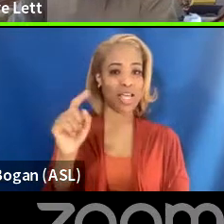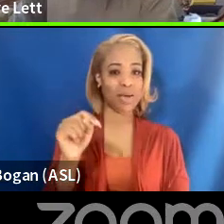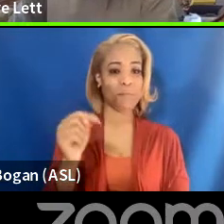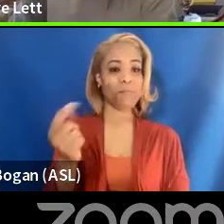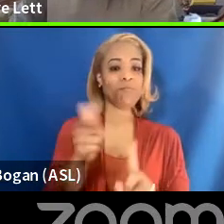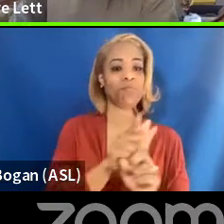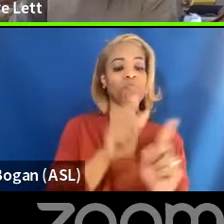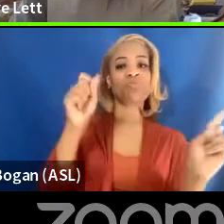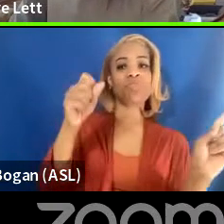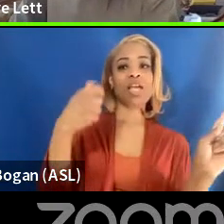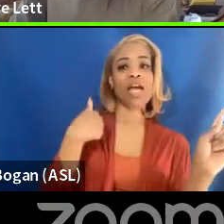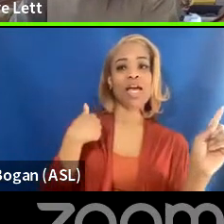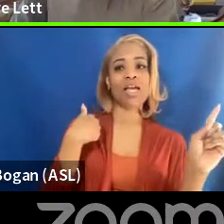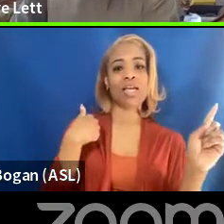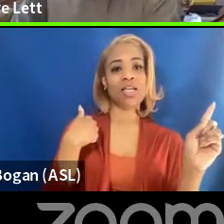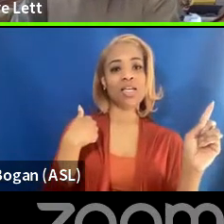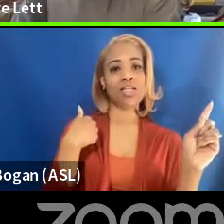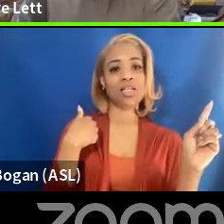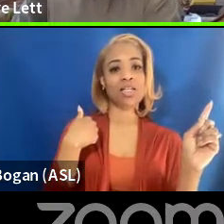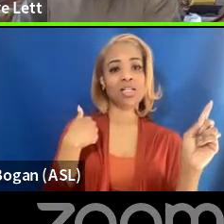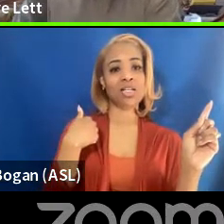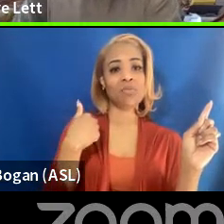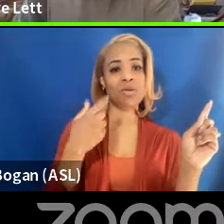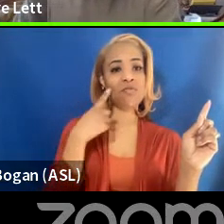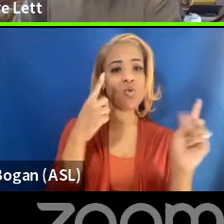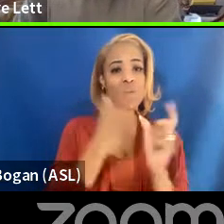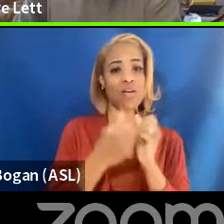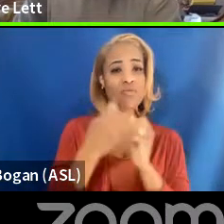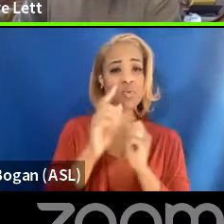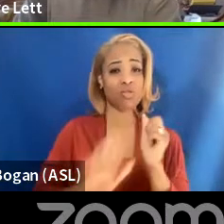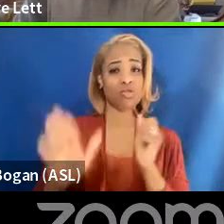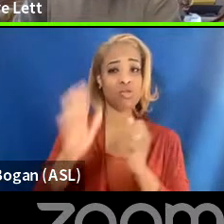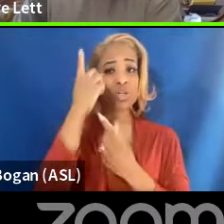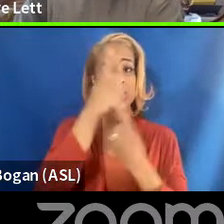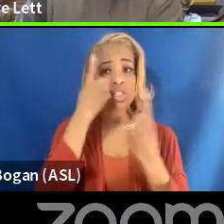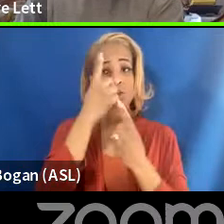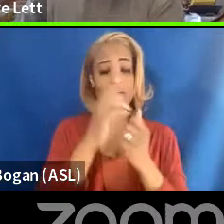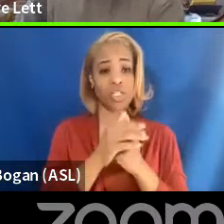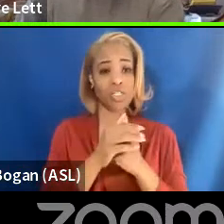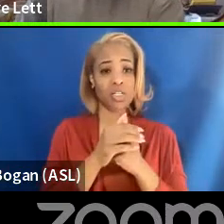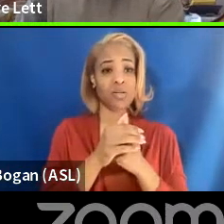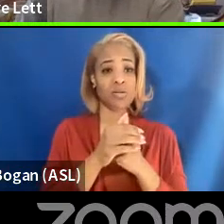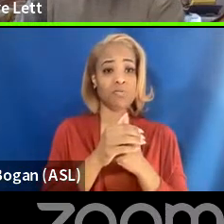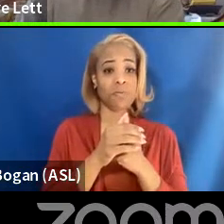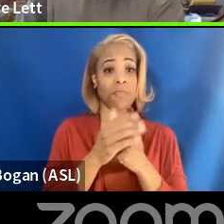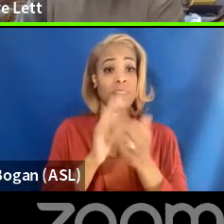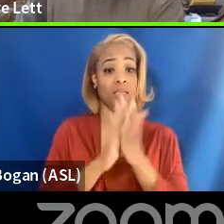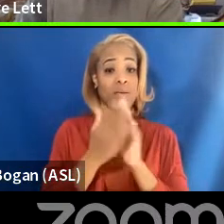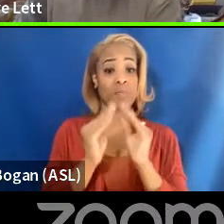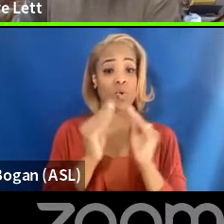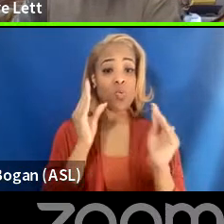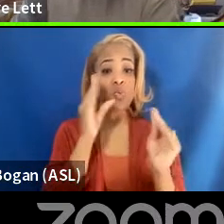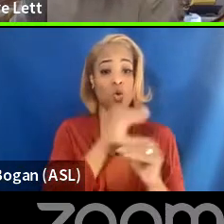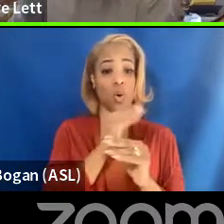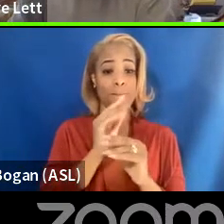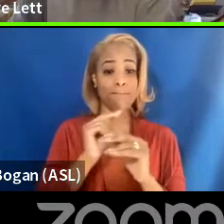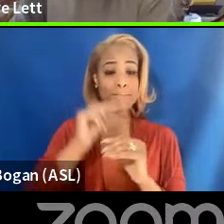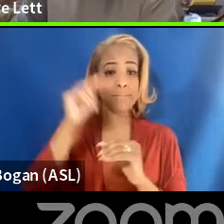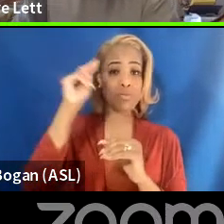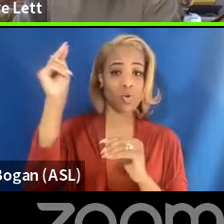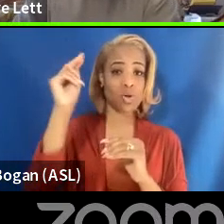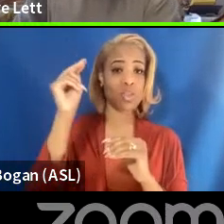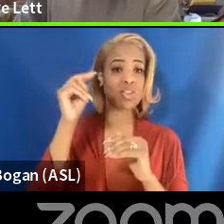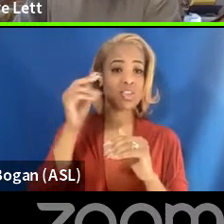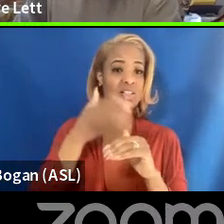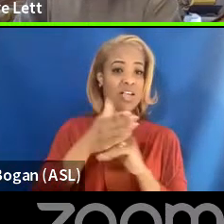Yeah, I this is just for everybody's consideration. Once it warms up north, which will be sometime